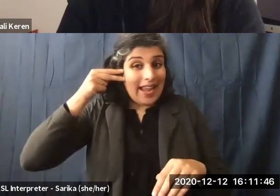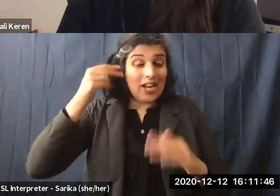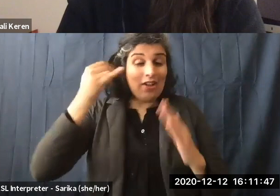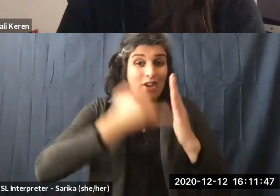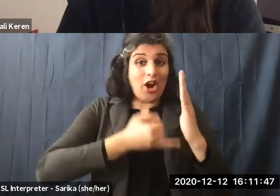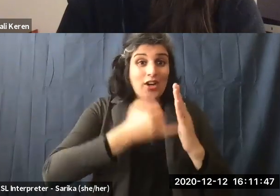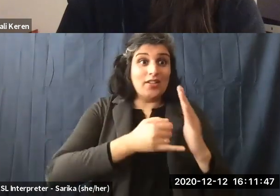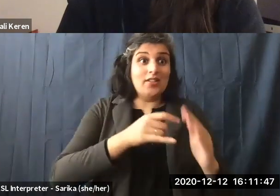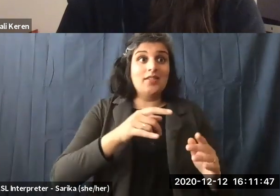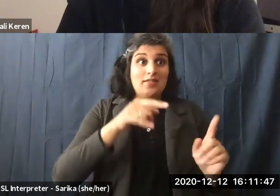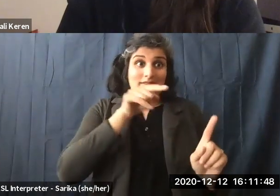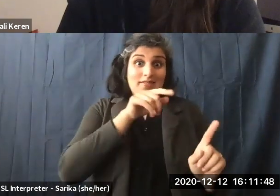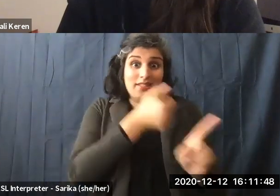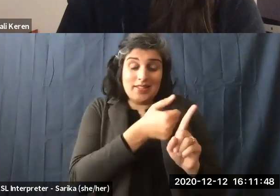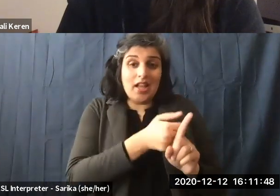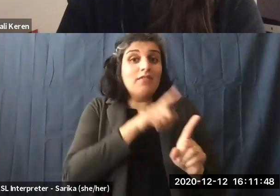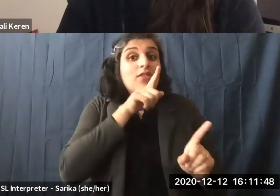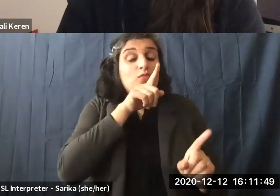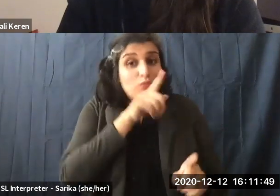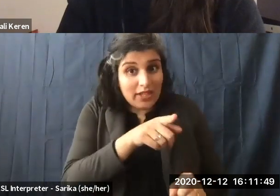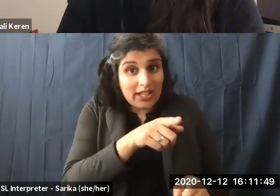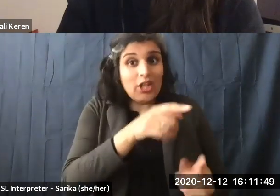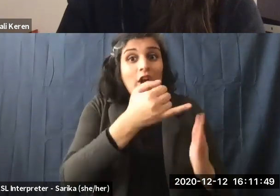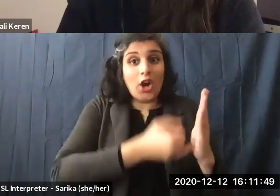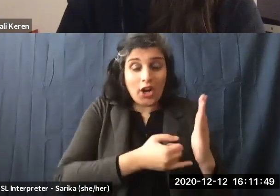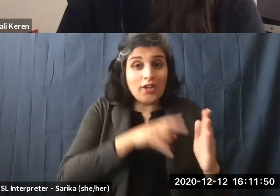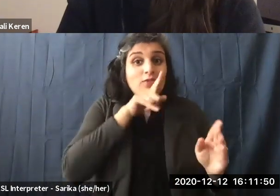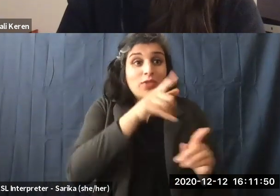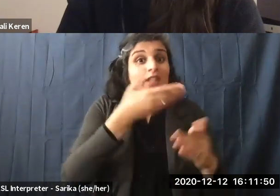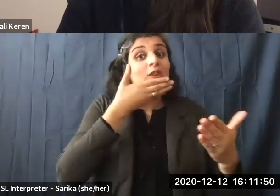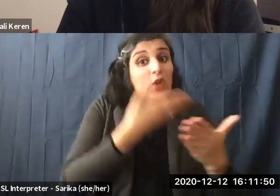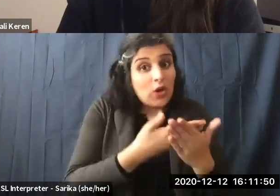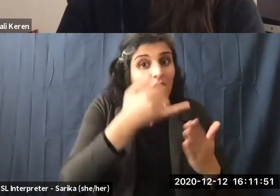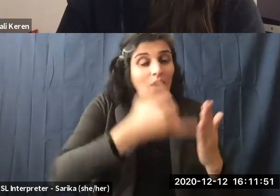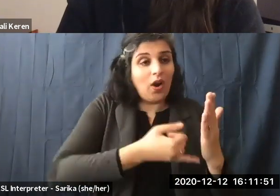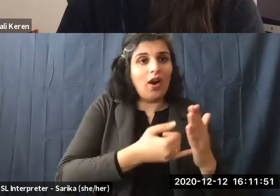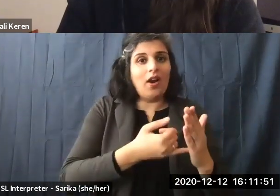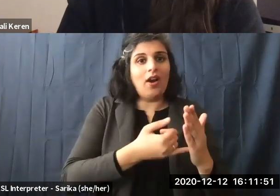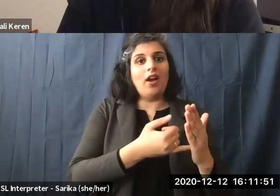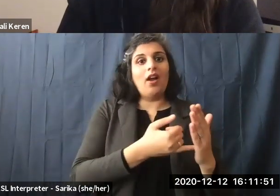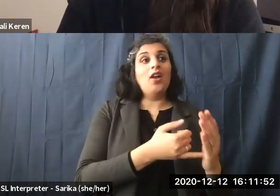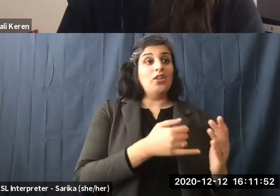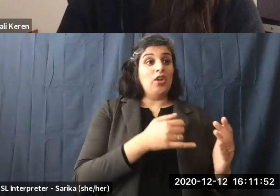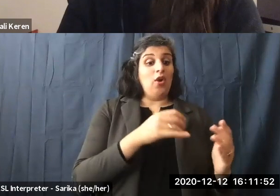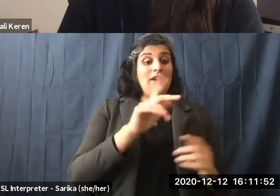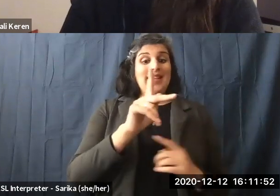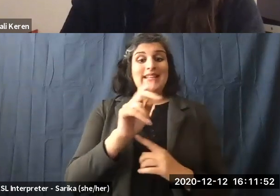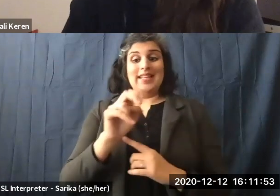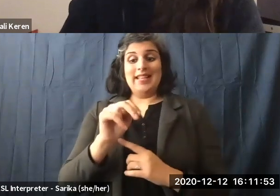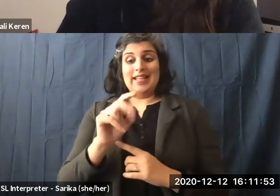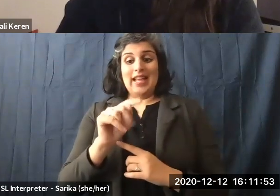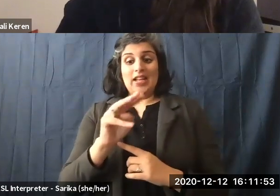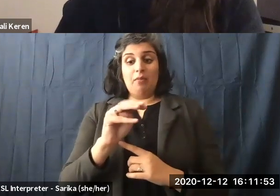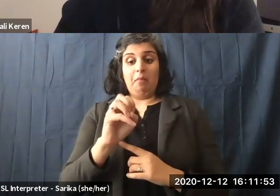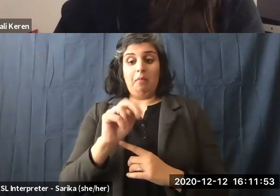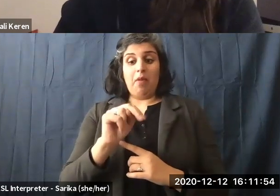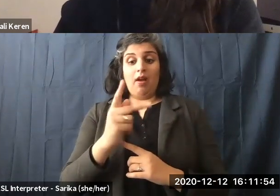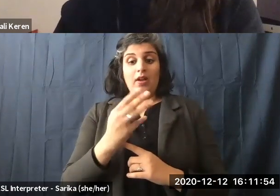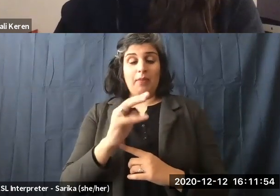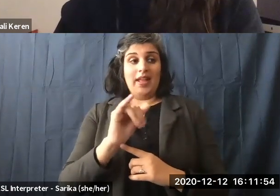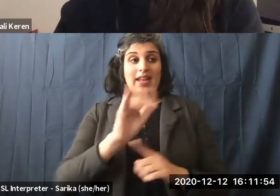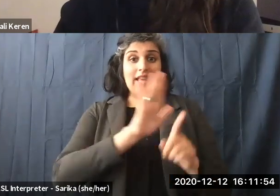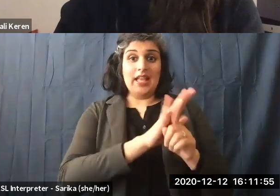you know, Kent Monkman's painting is now, you know, was commissioned for the great hall and that's meaningful in more than symbolic terms, right?